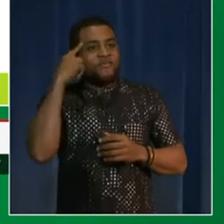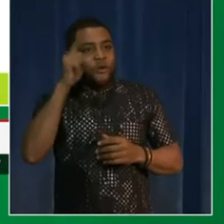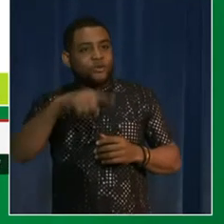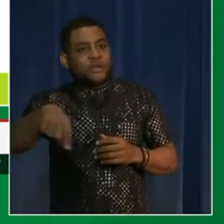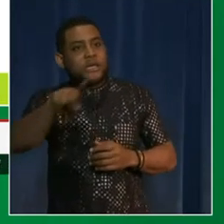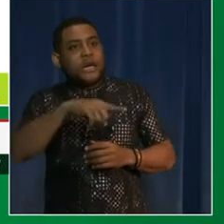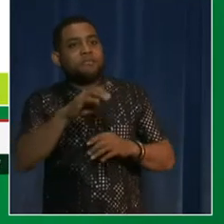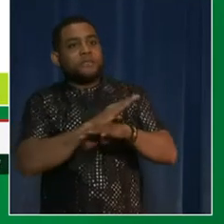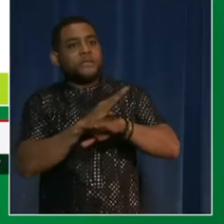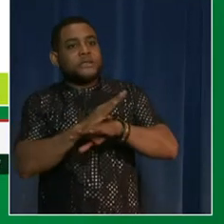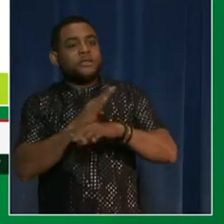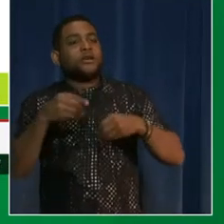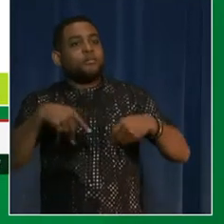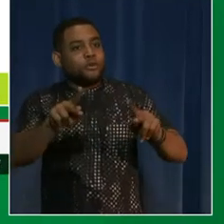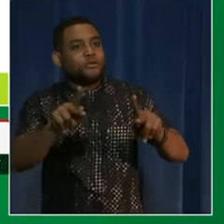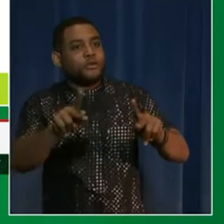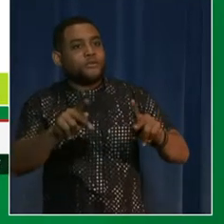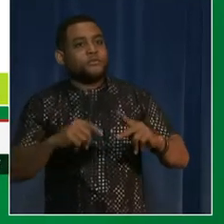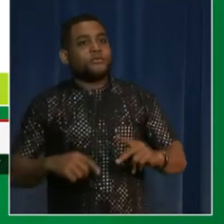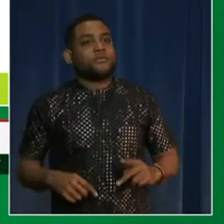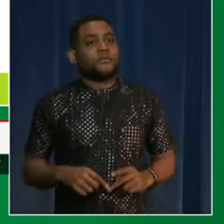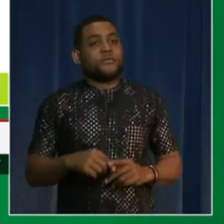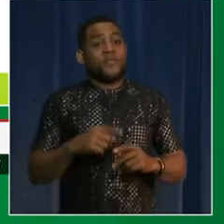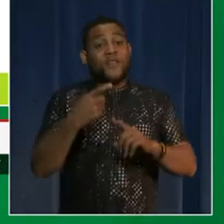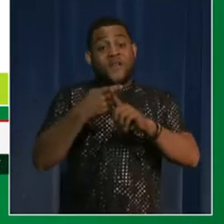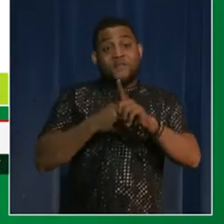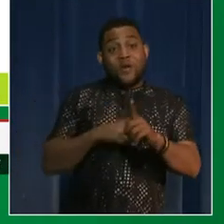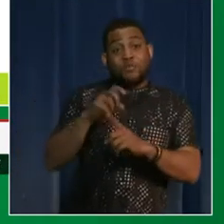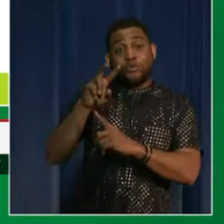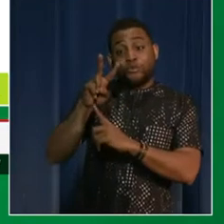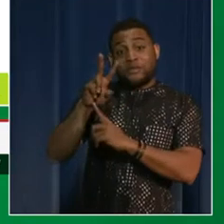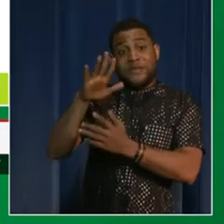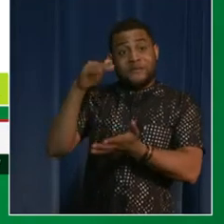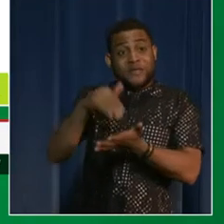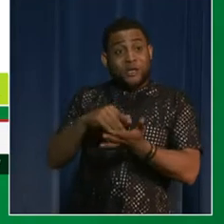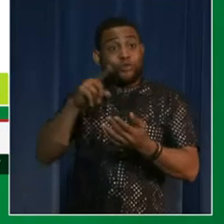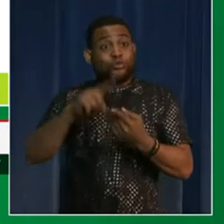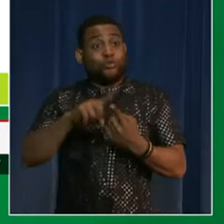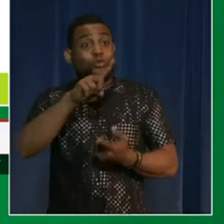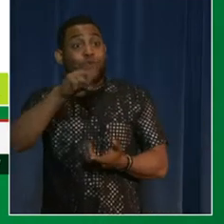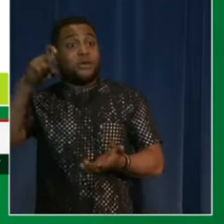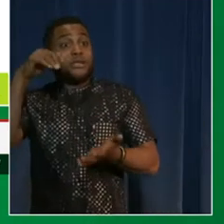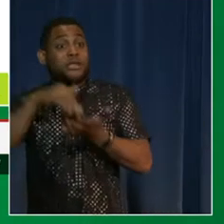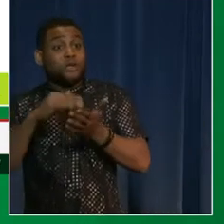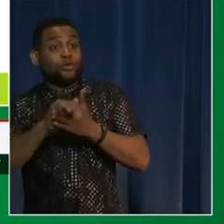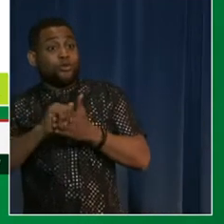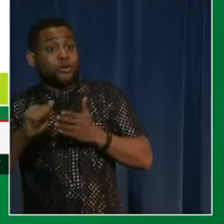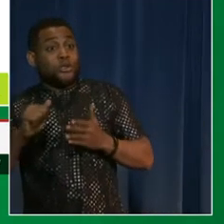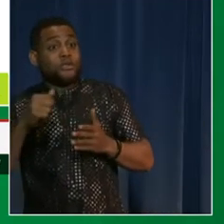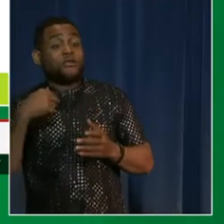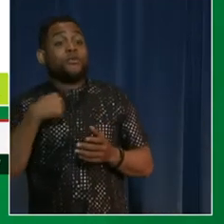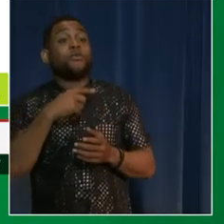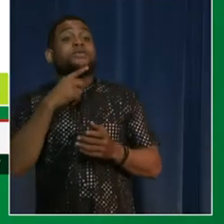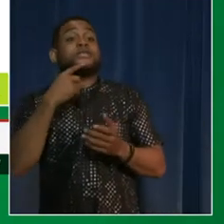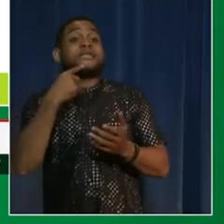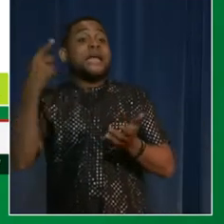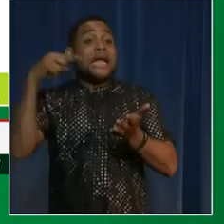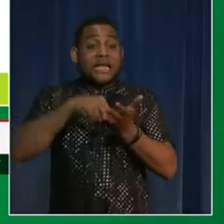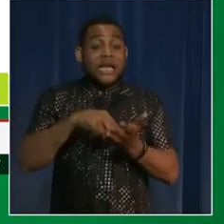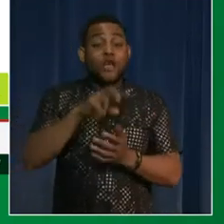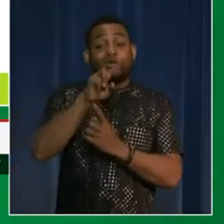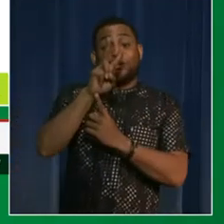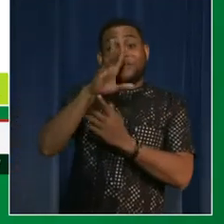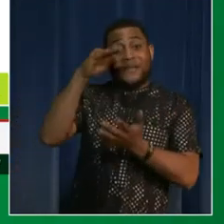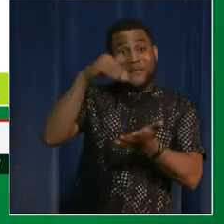range anywhere from $25,000 to $100,000. I'm going to say that one more time. Ranges from $25,000